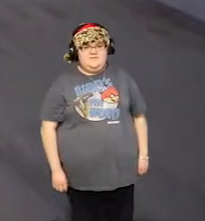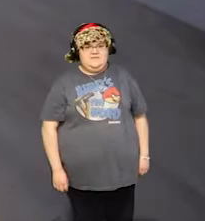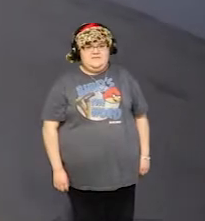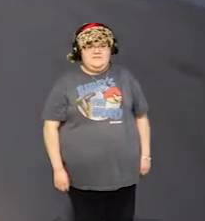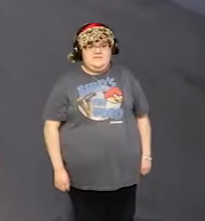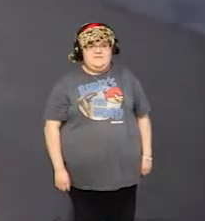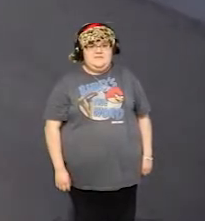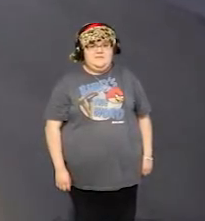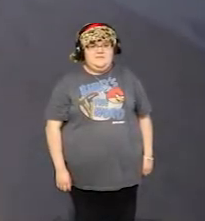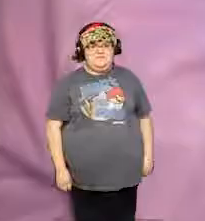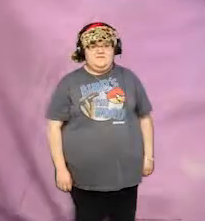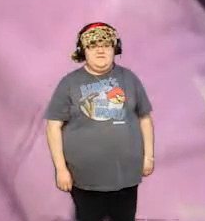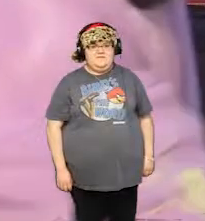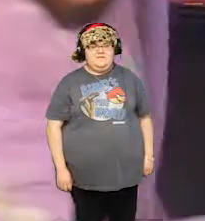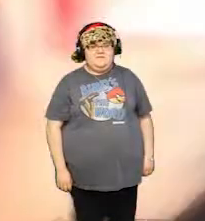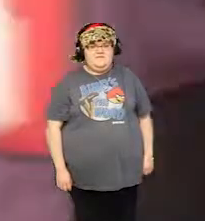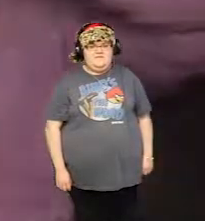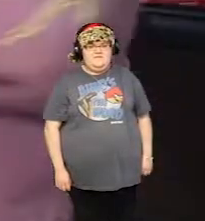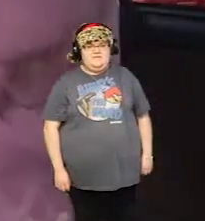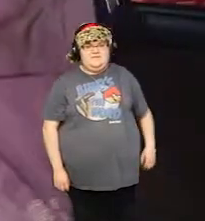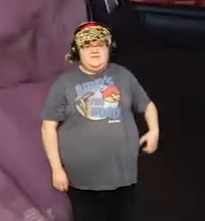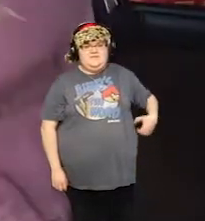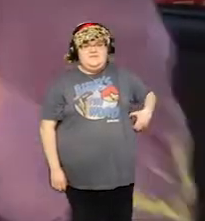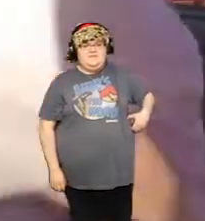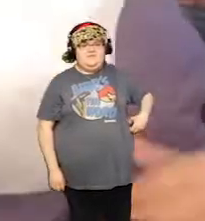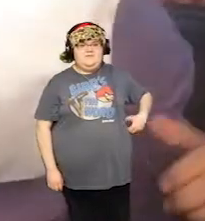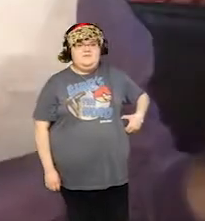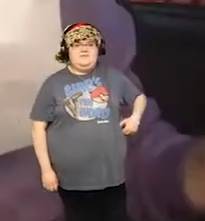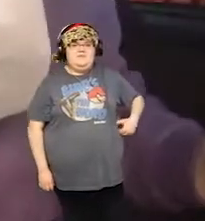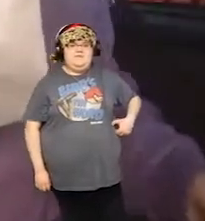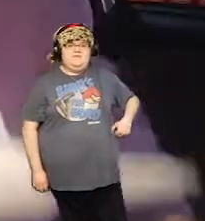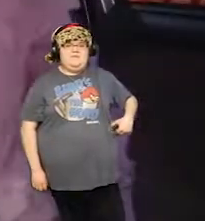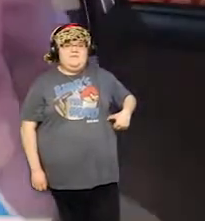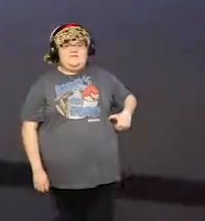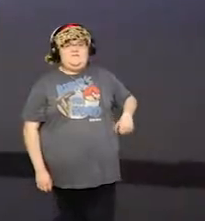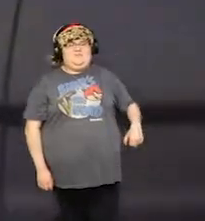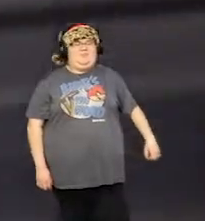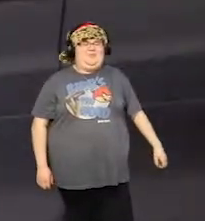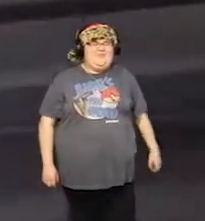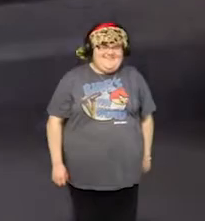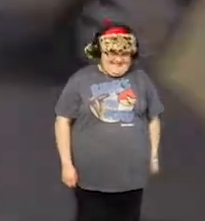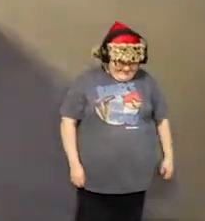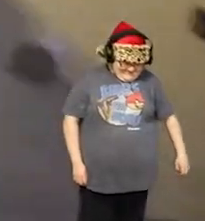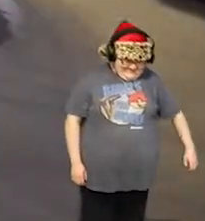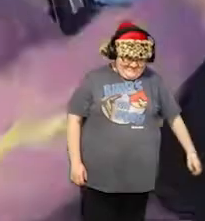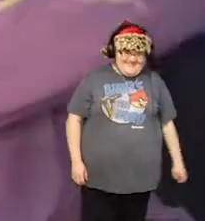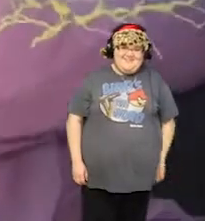Go straight, I can reach it! There we go. Okay. And then we need one Tampax, so you pussy.